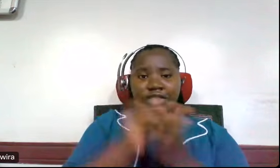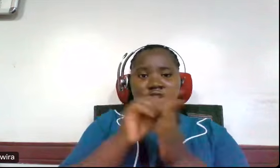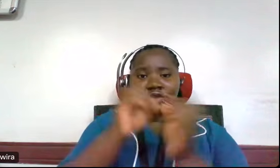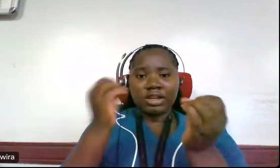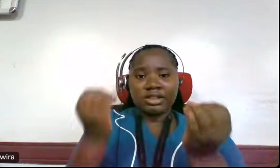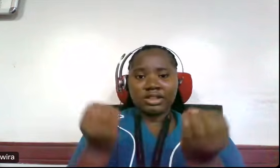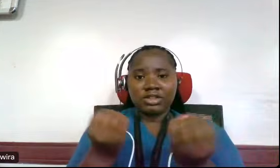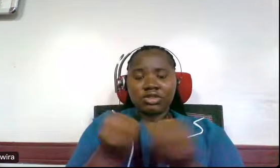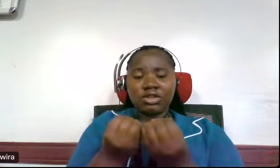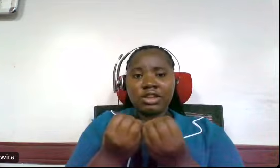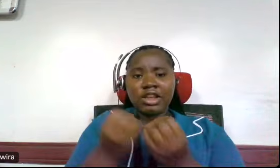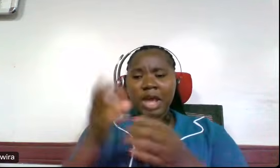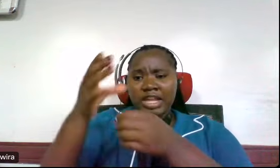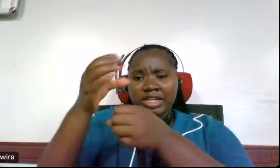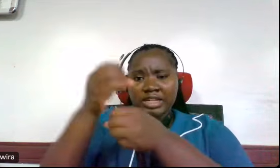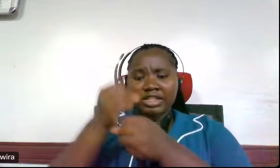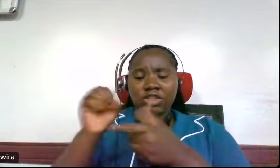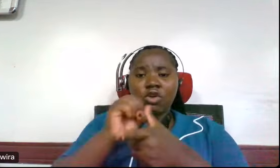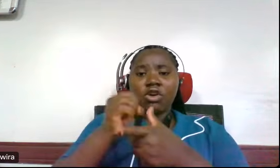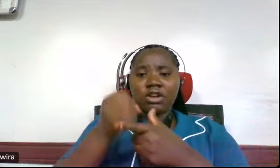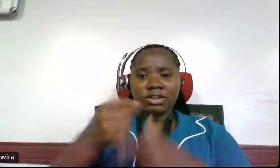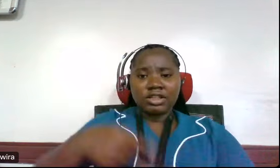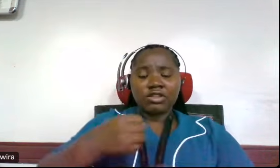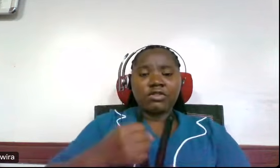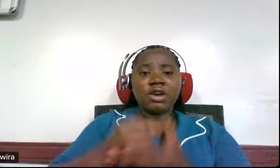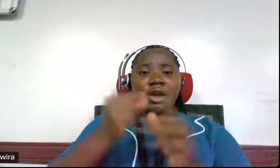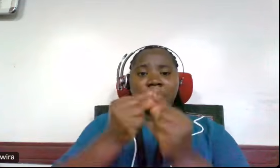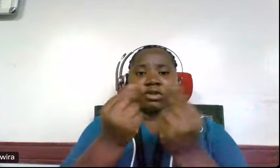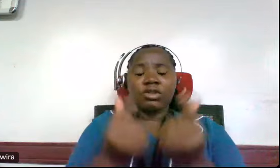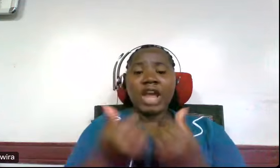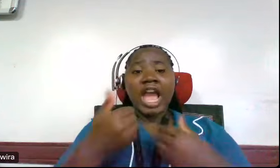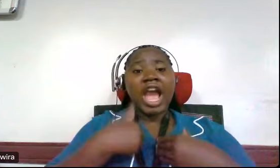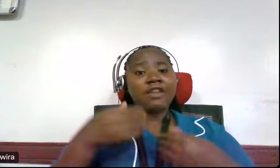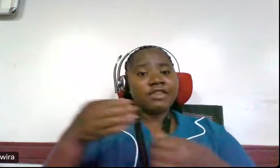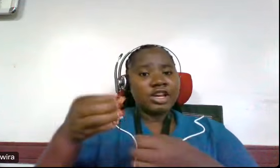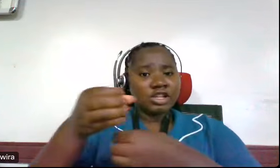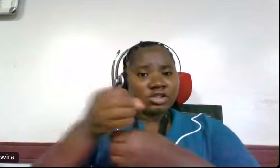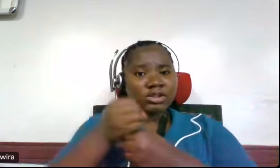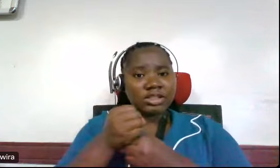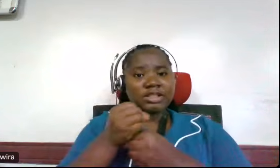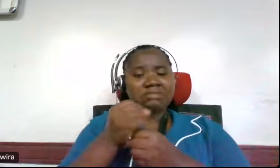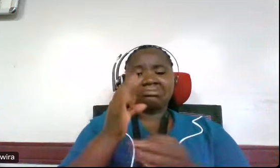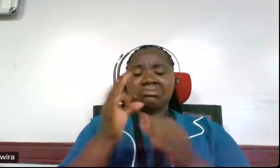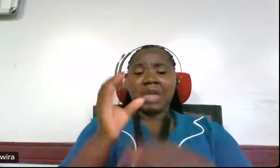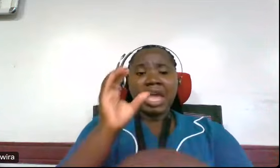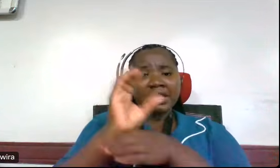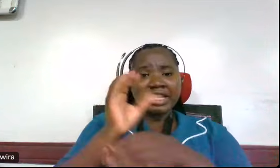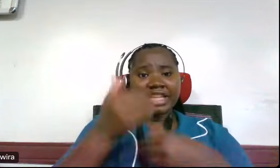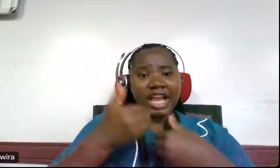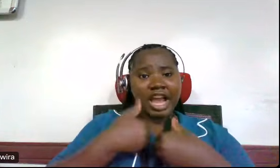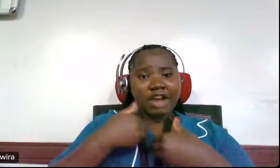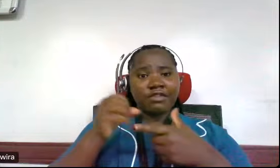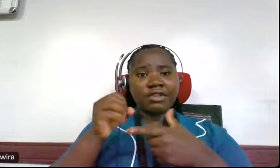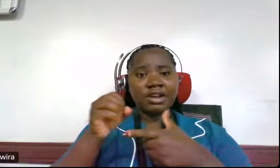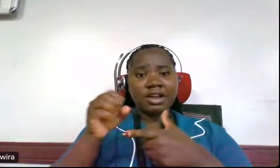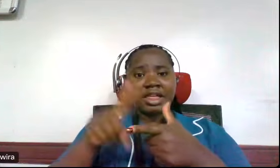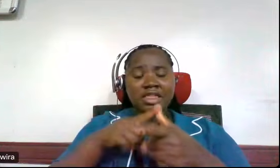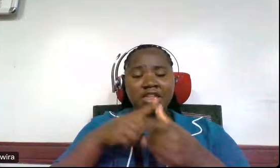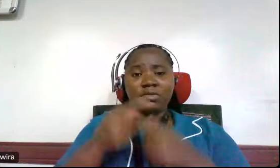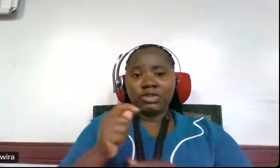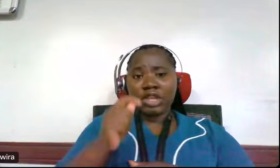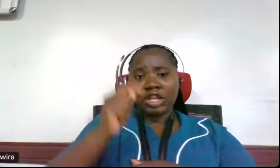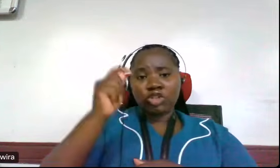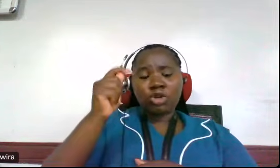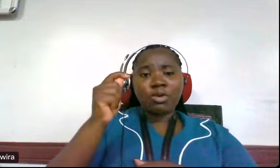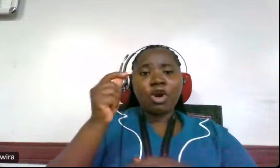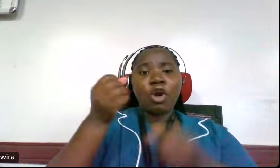community-based organization or self-help group have trustees. In case of a church, I think there will be the top officials. Also, they'll be